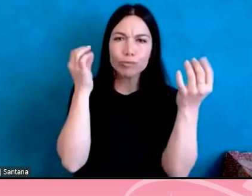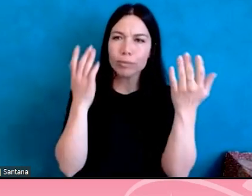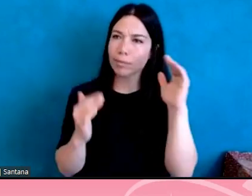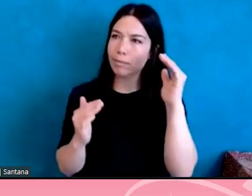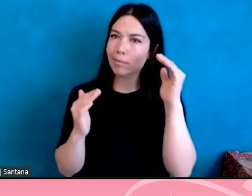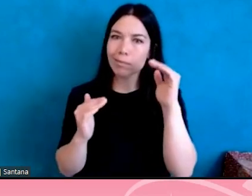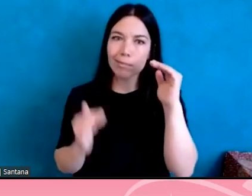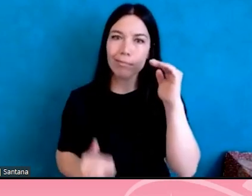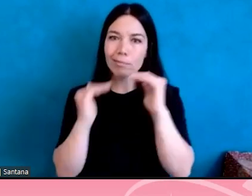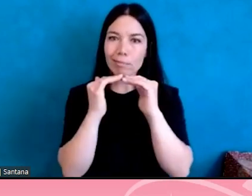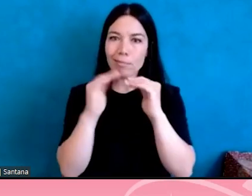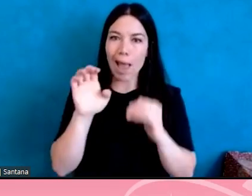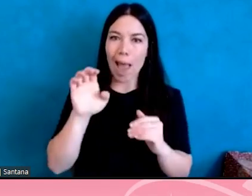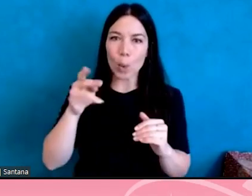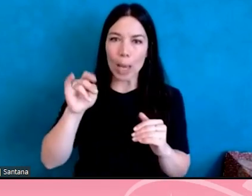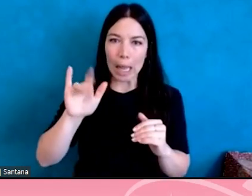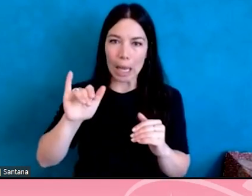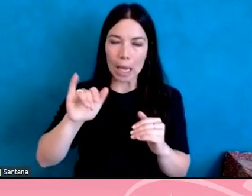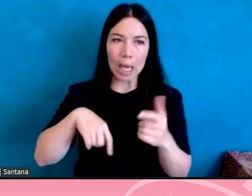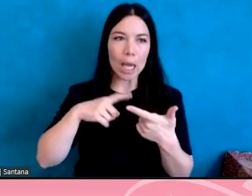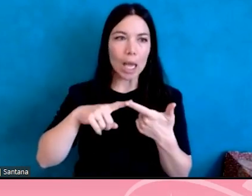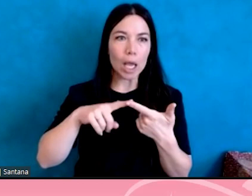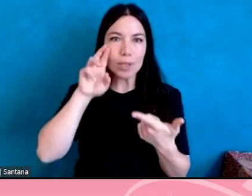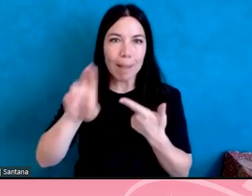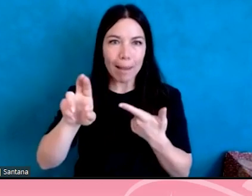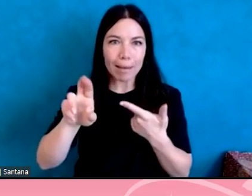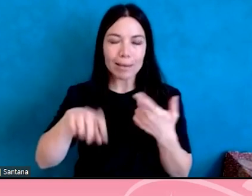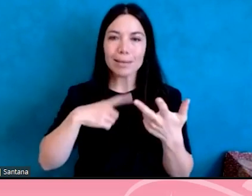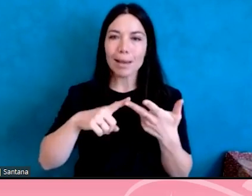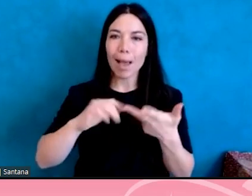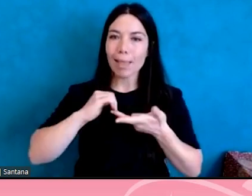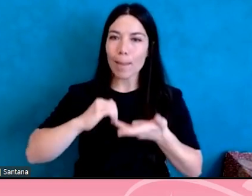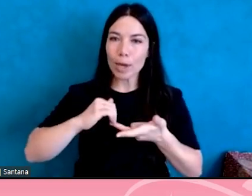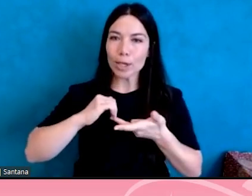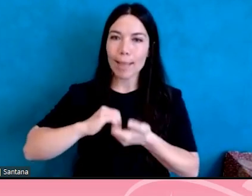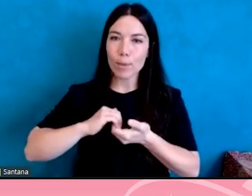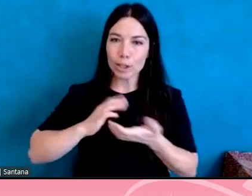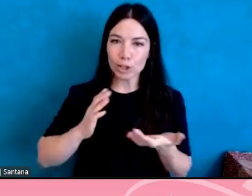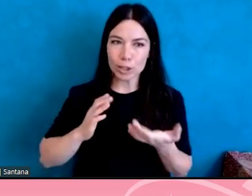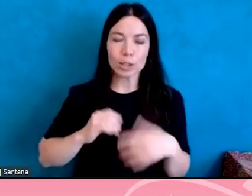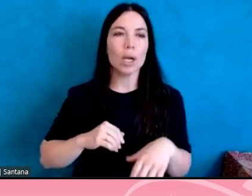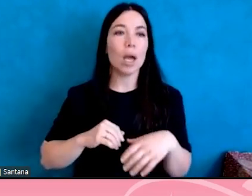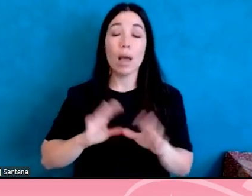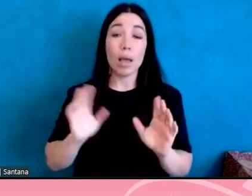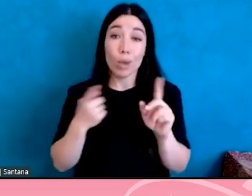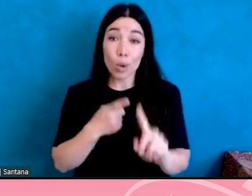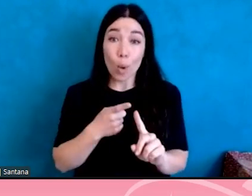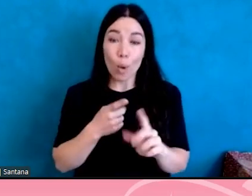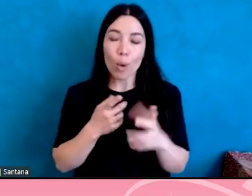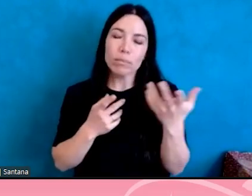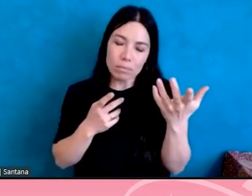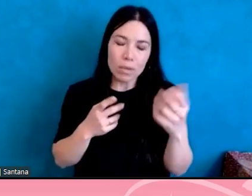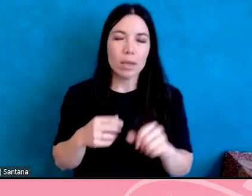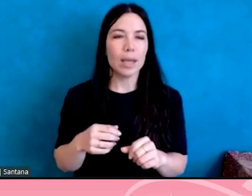and collaboration. The goal of all three of these approaches is to seek the same general